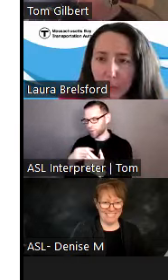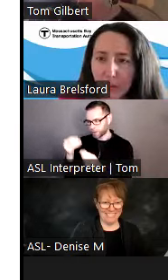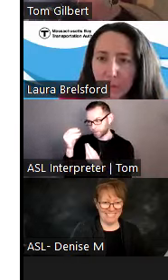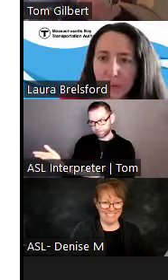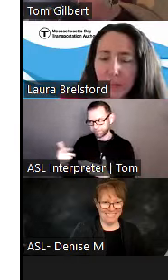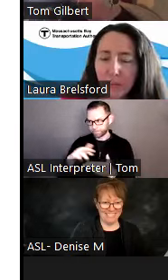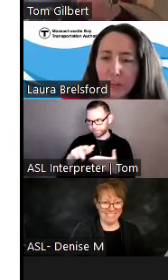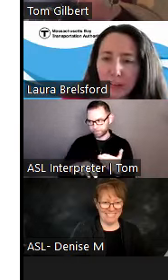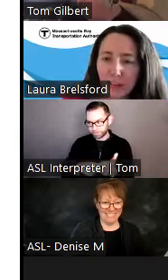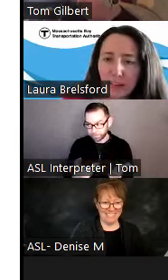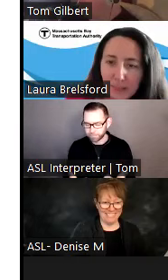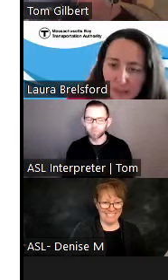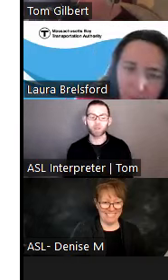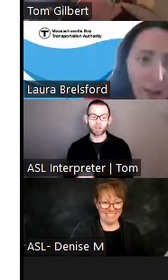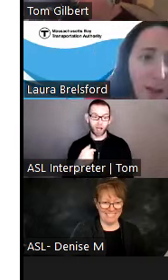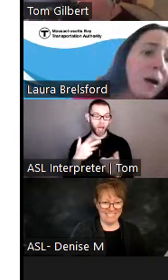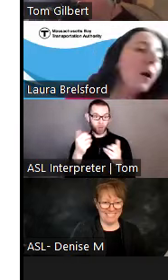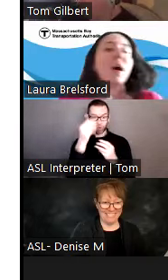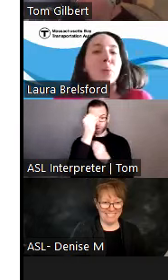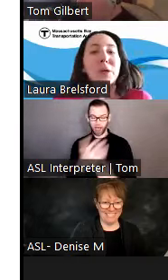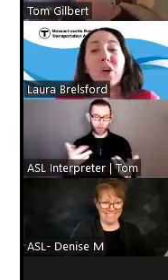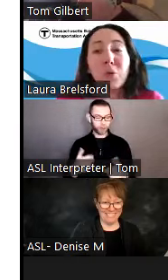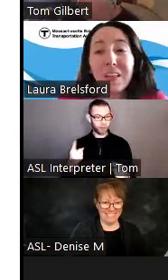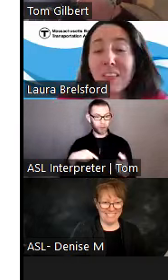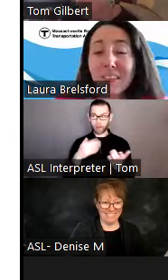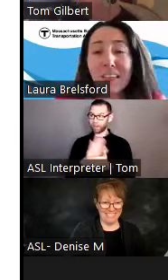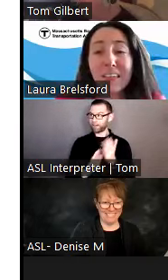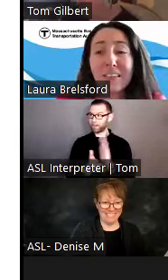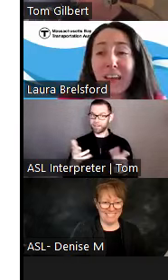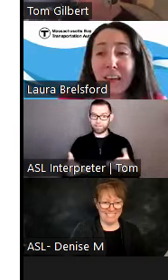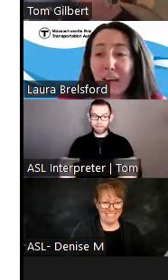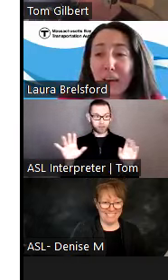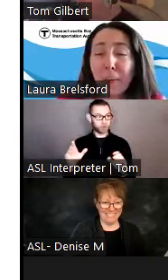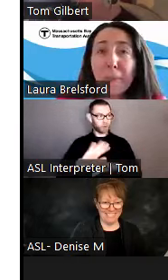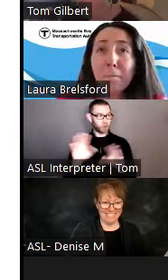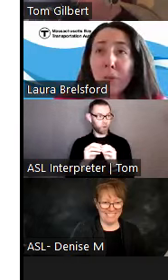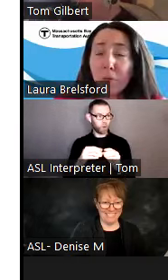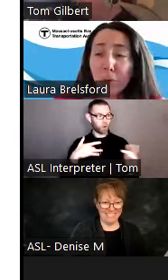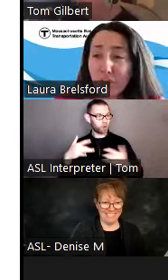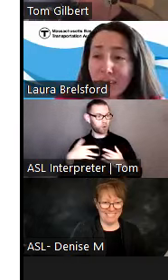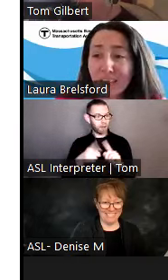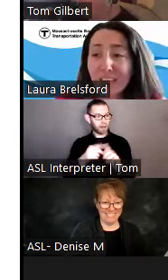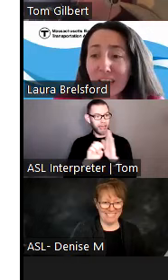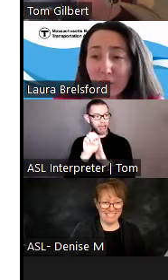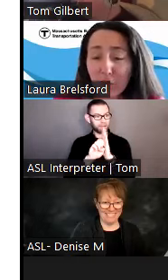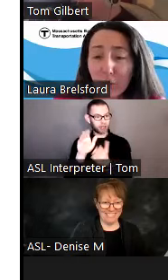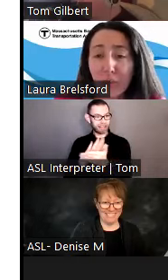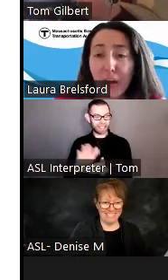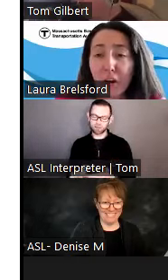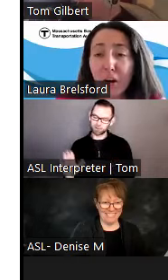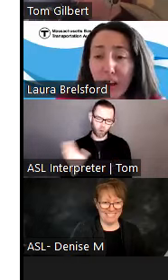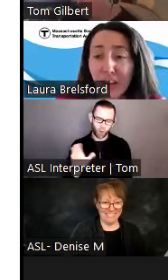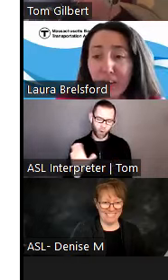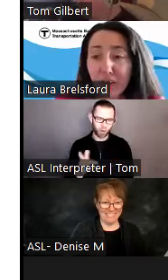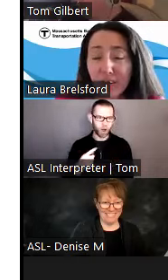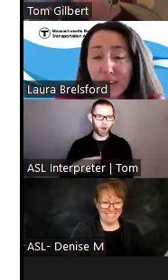story when it comes to elevator cleanliness. We know that this is a persistent issue that